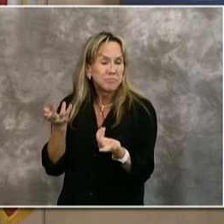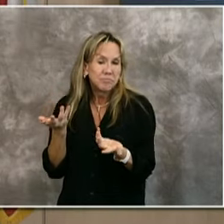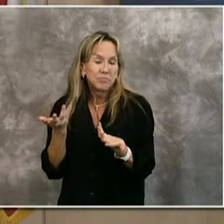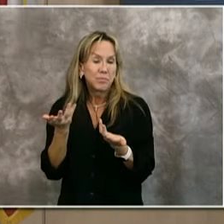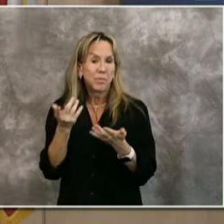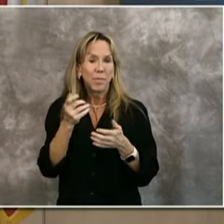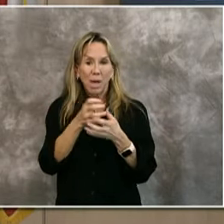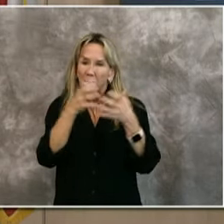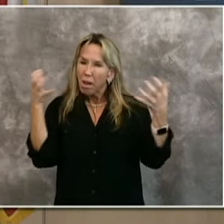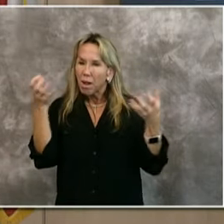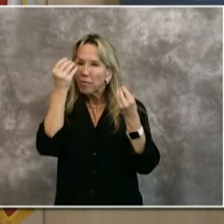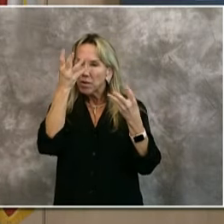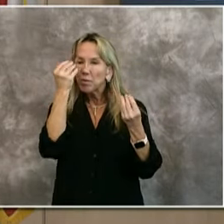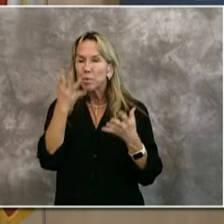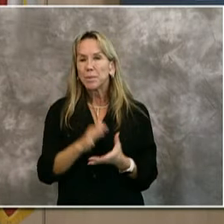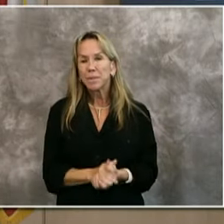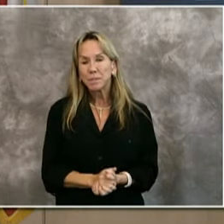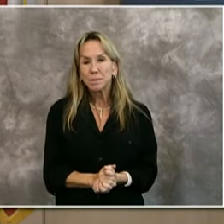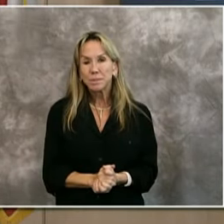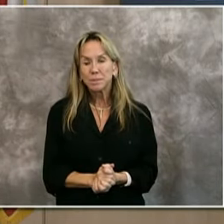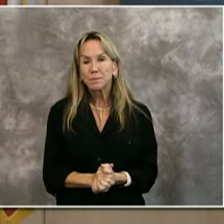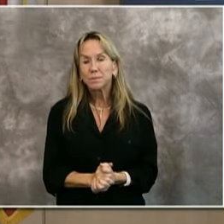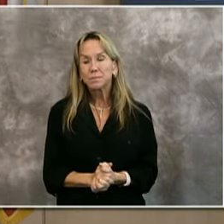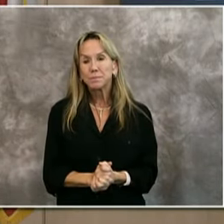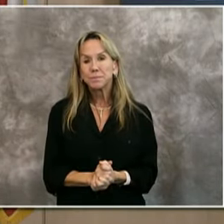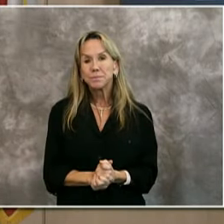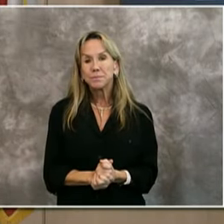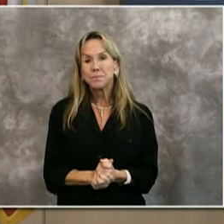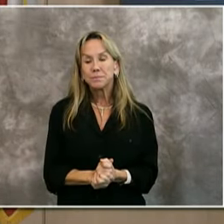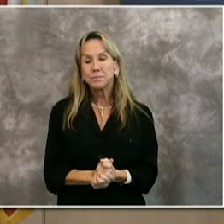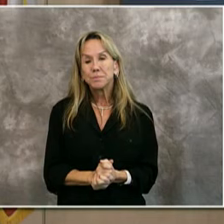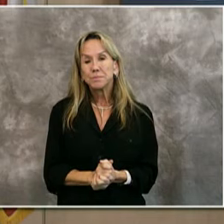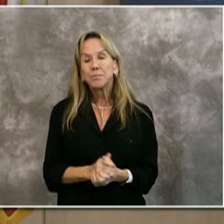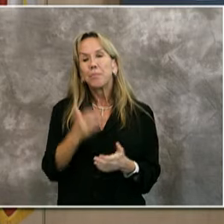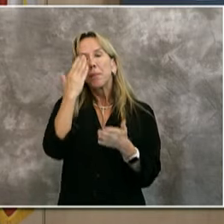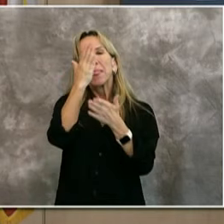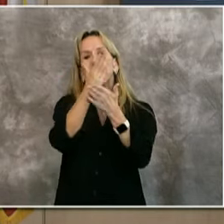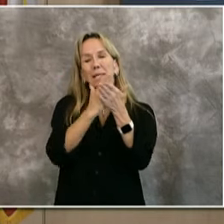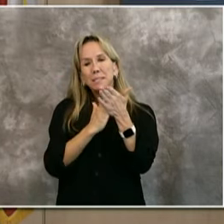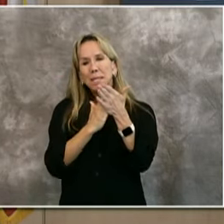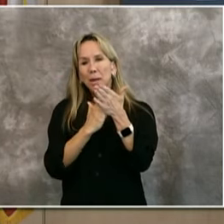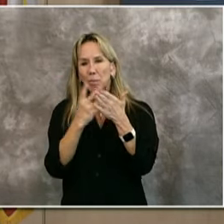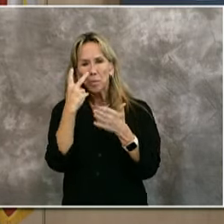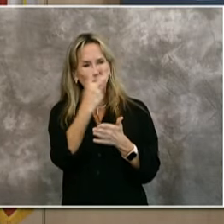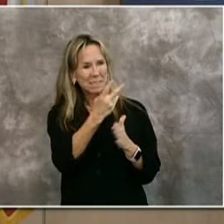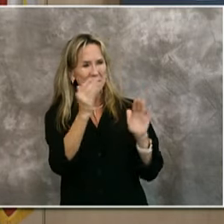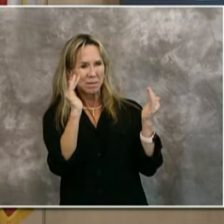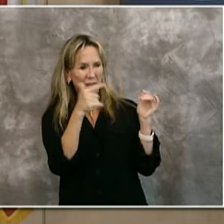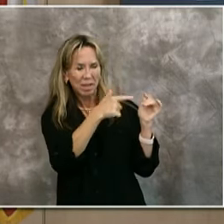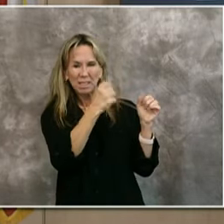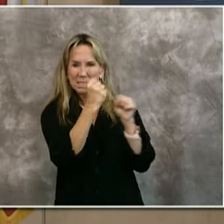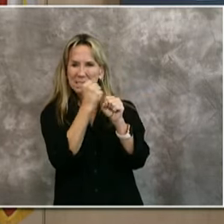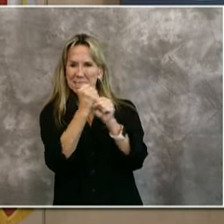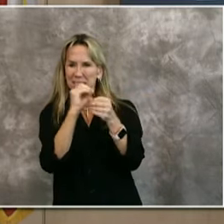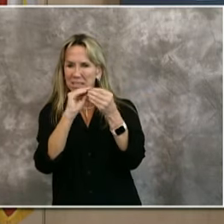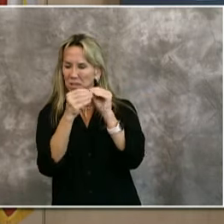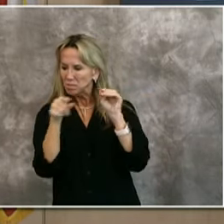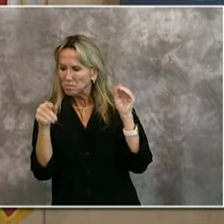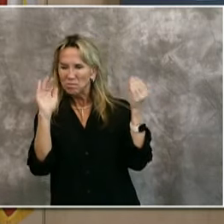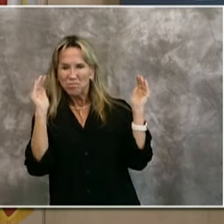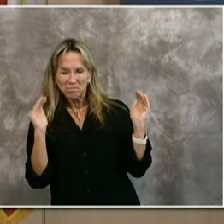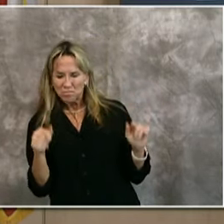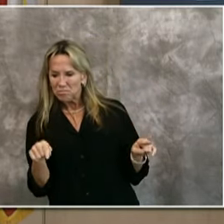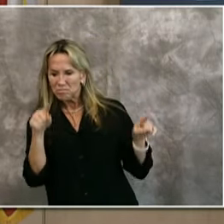us a lot of information. I know that some of the comparative statistics that are out there right now